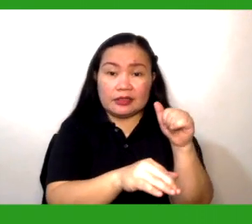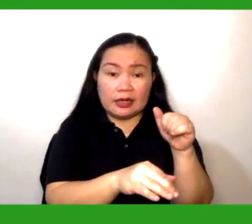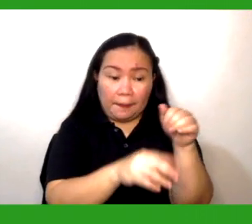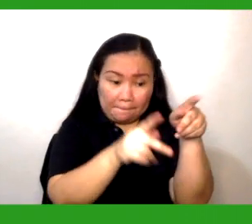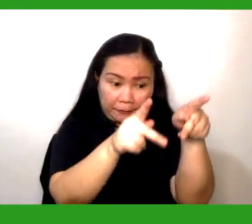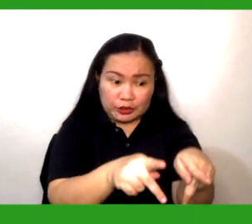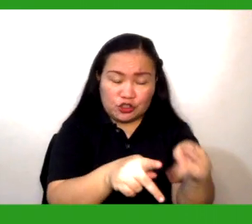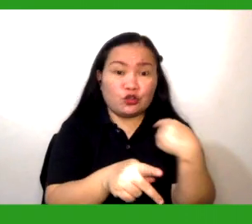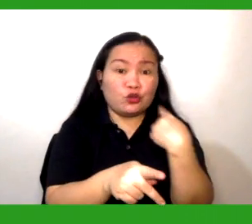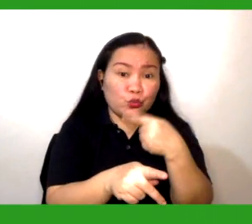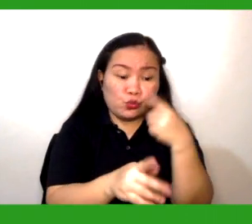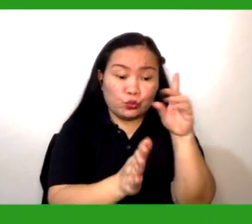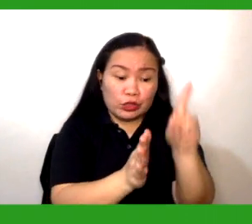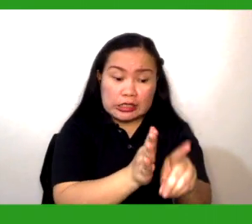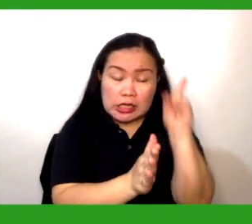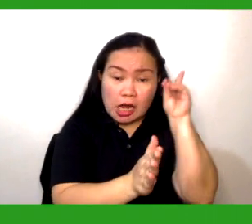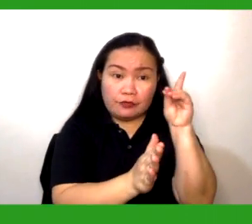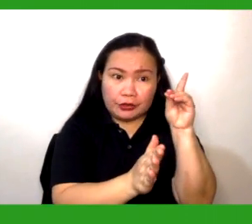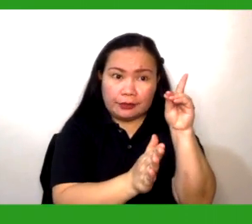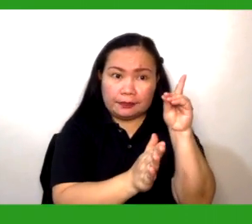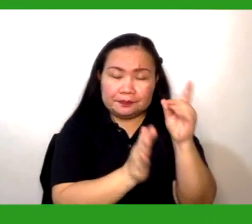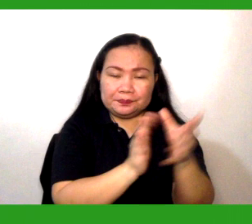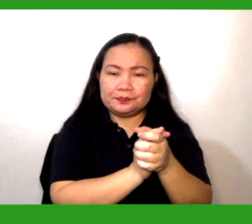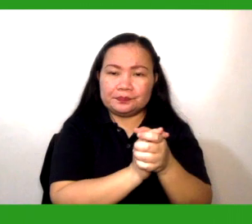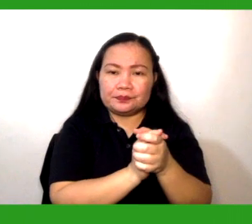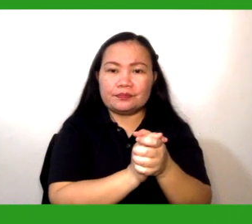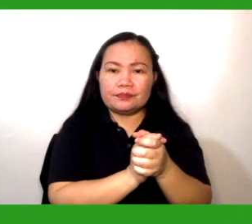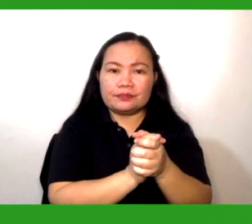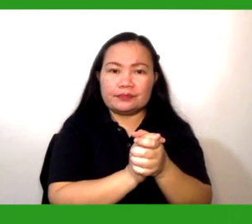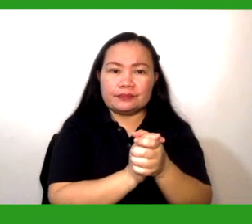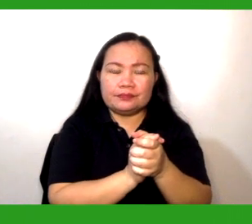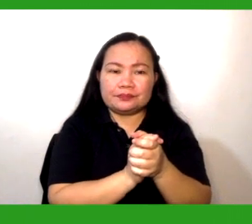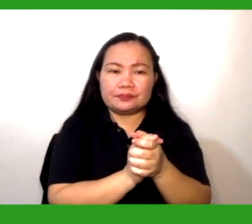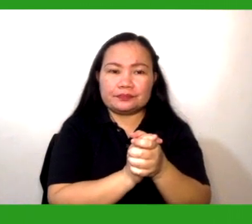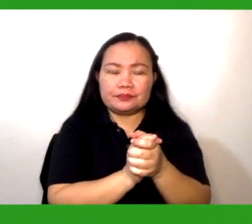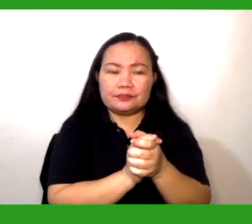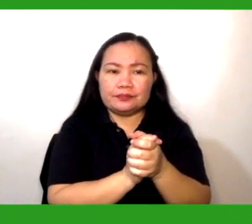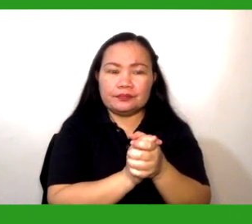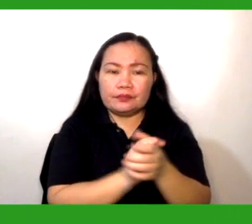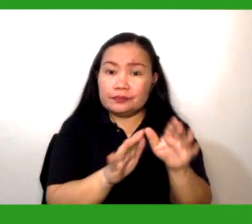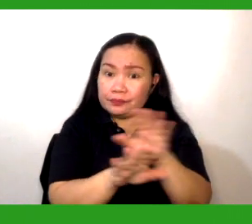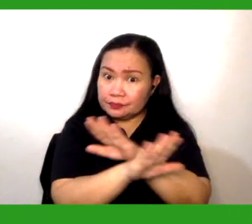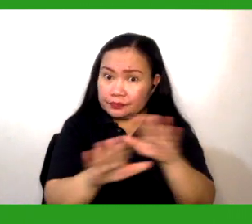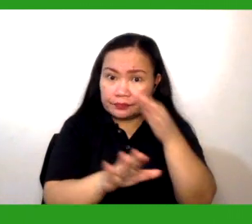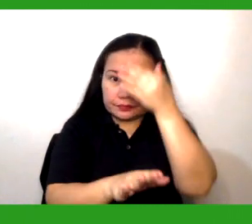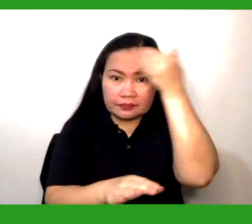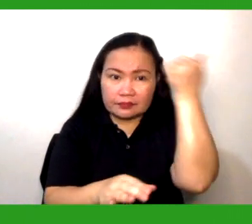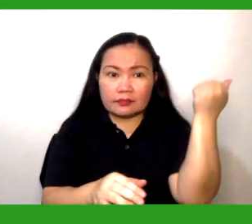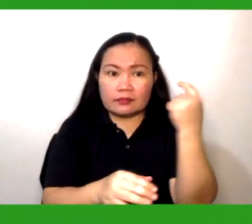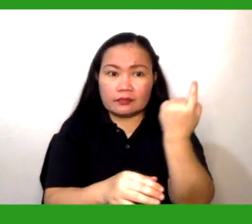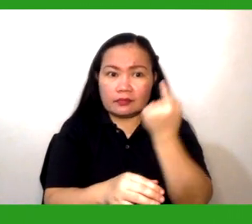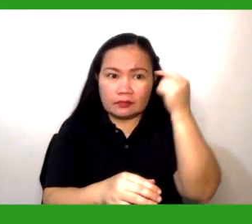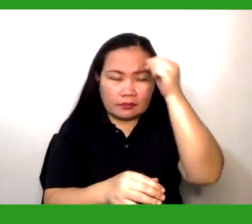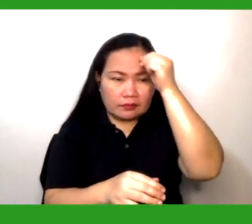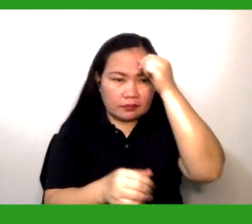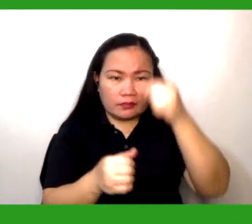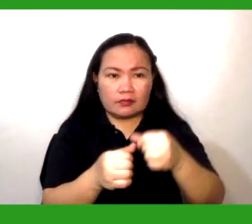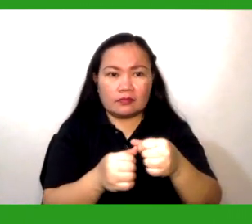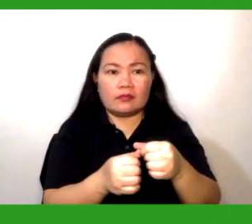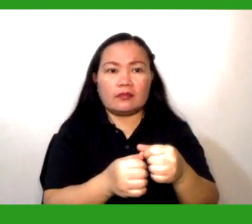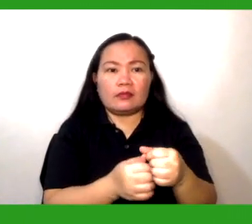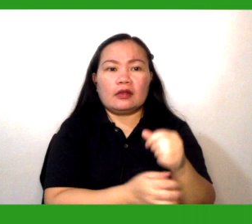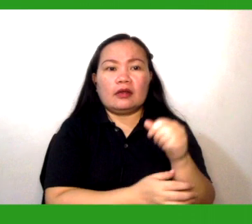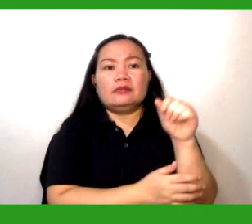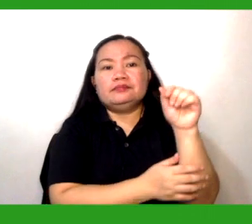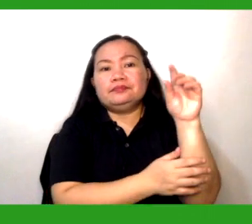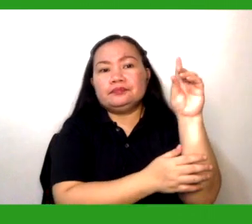inventor na nakadiscover nito. Okay? And then, do not forget, madali lang naman siyang tandaan, Celsius,